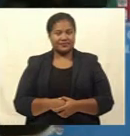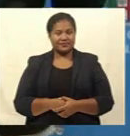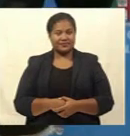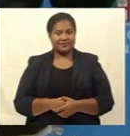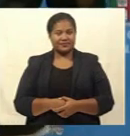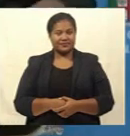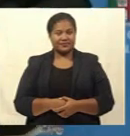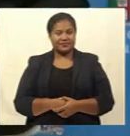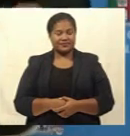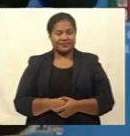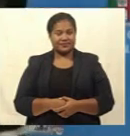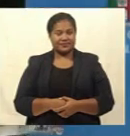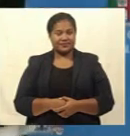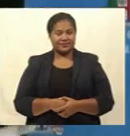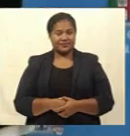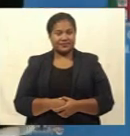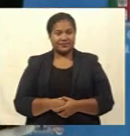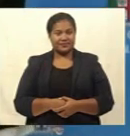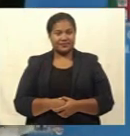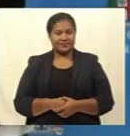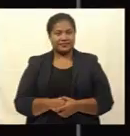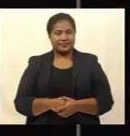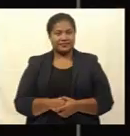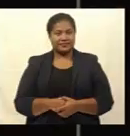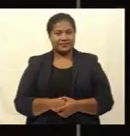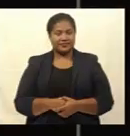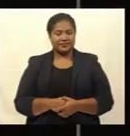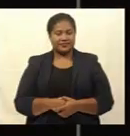at home, limit your movement as far as possible.